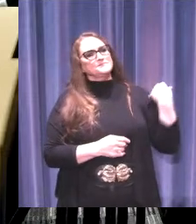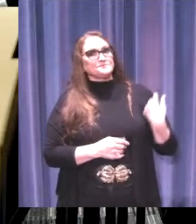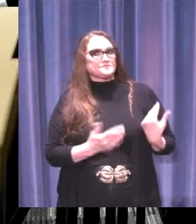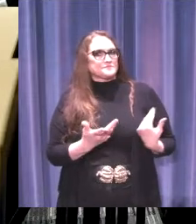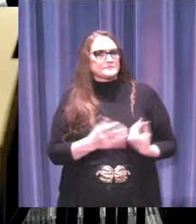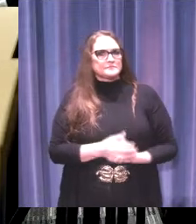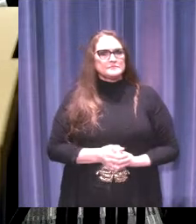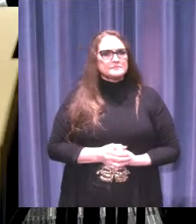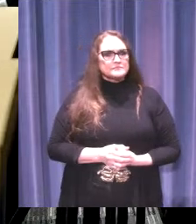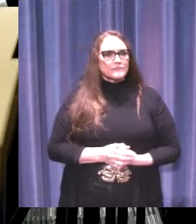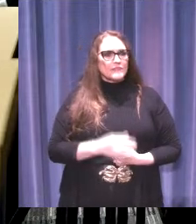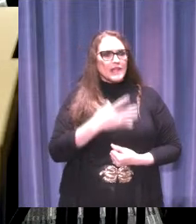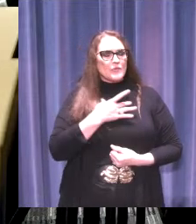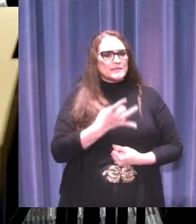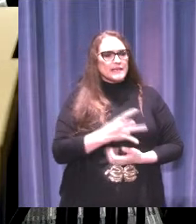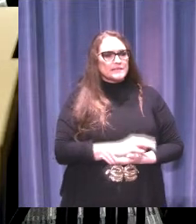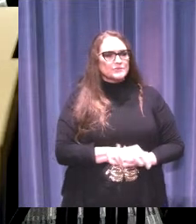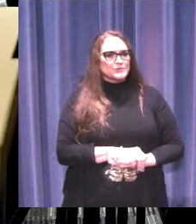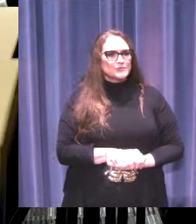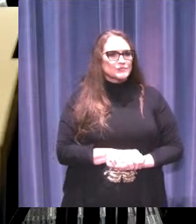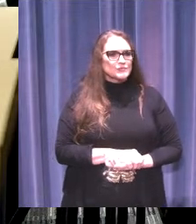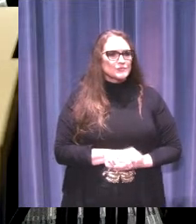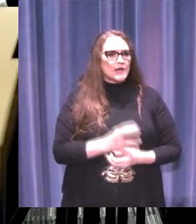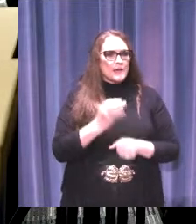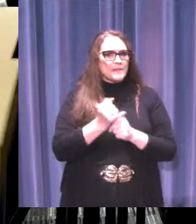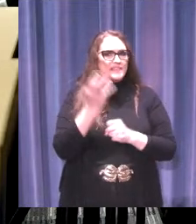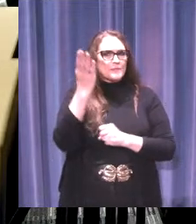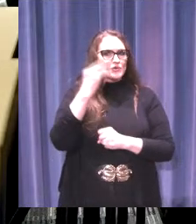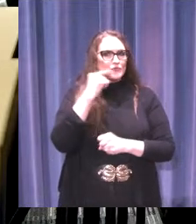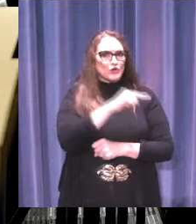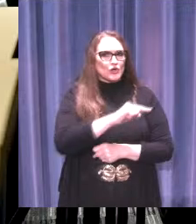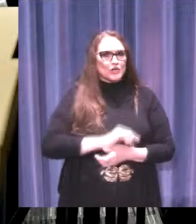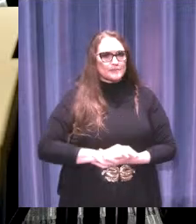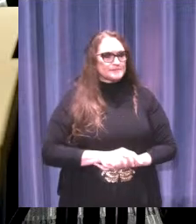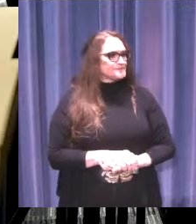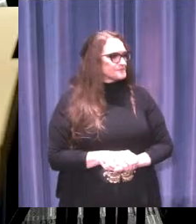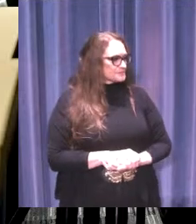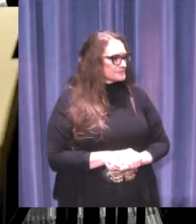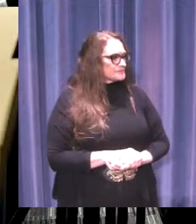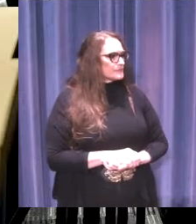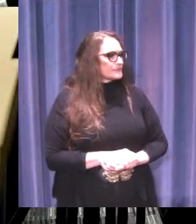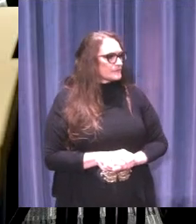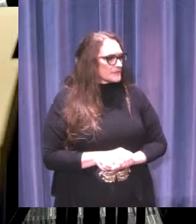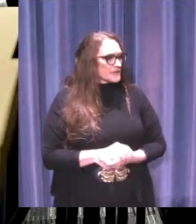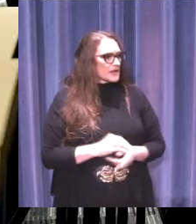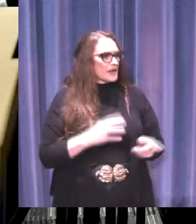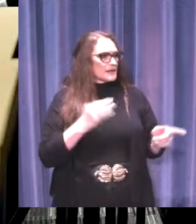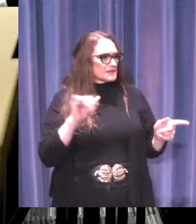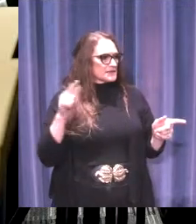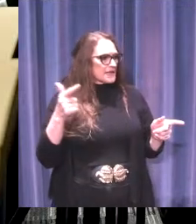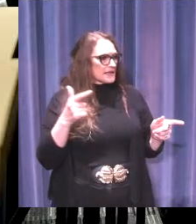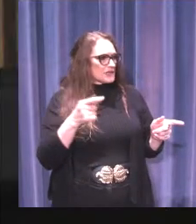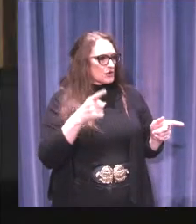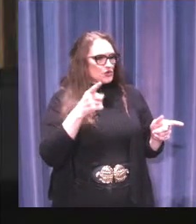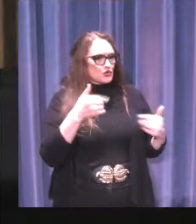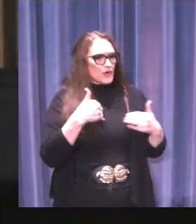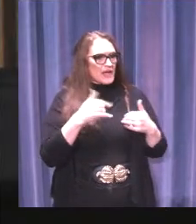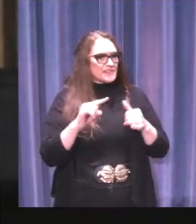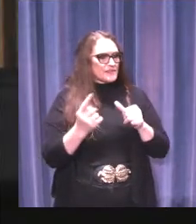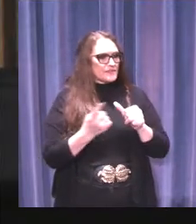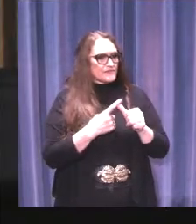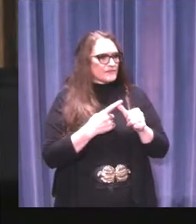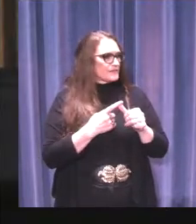I would like to make that motion for her. You've made the motion and it's seconded. Mm-hmm. You had the first right